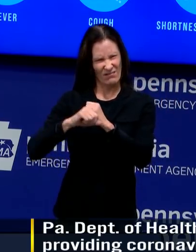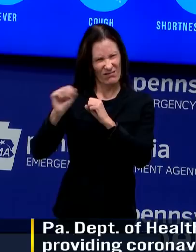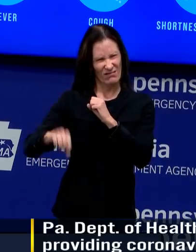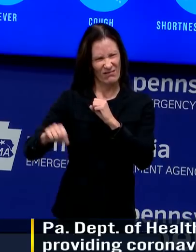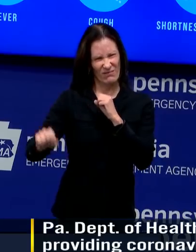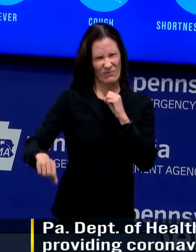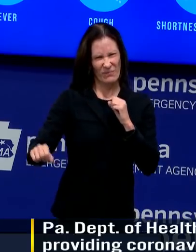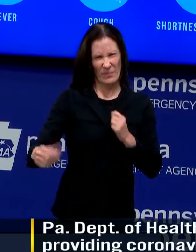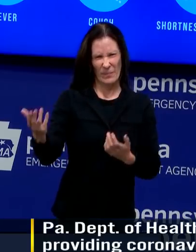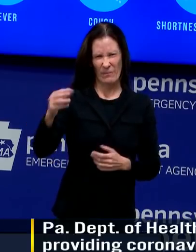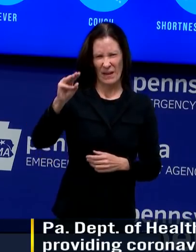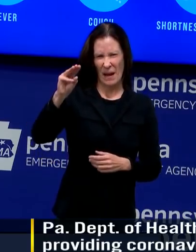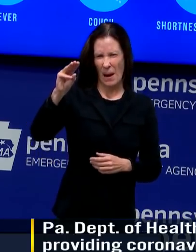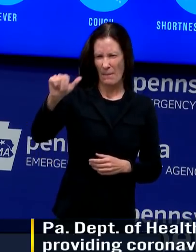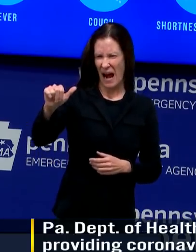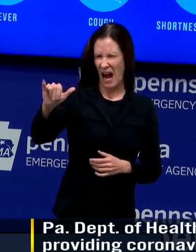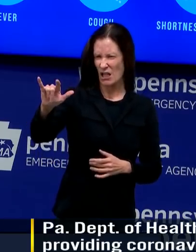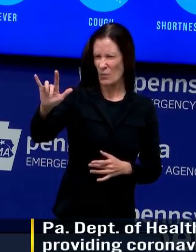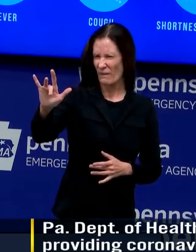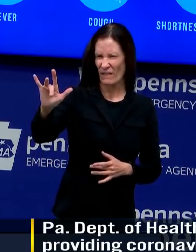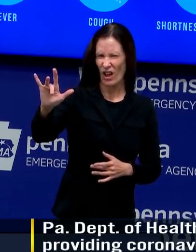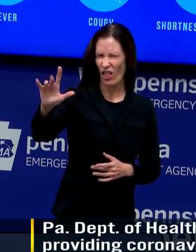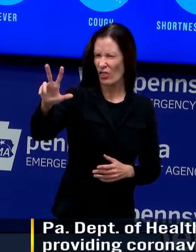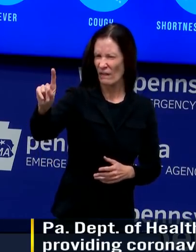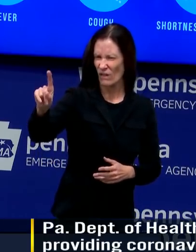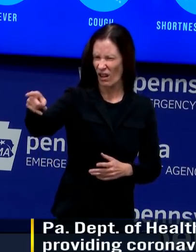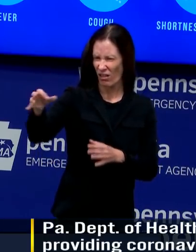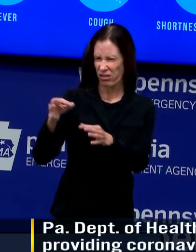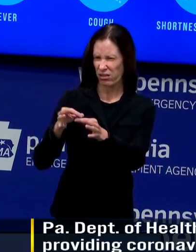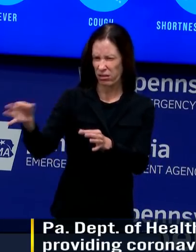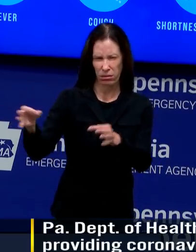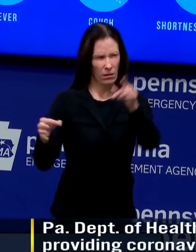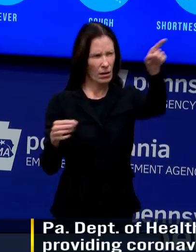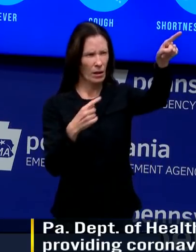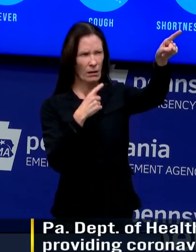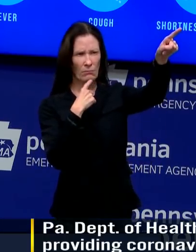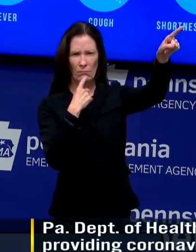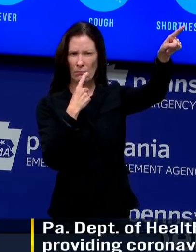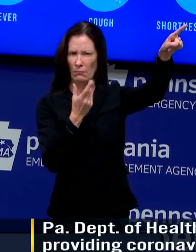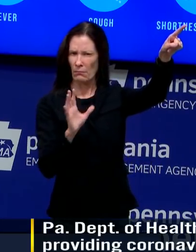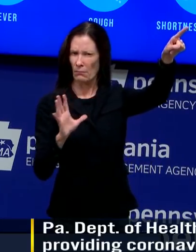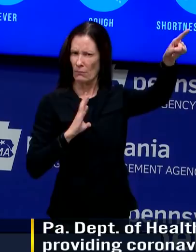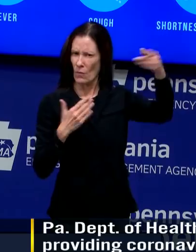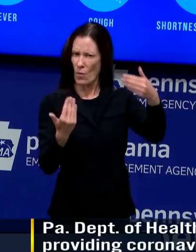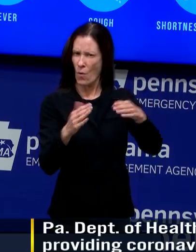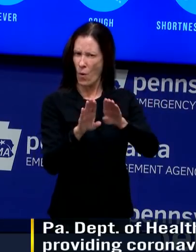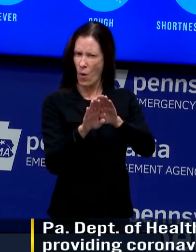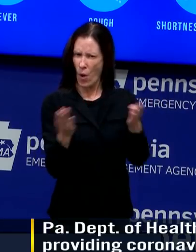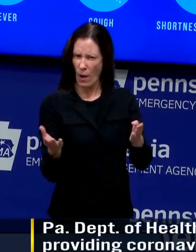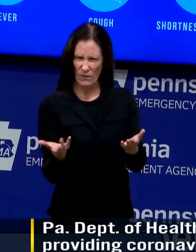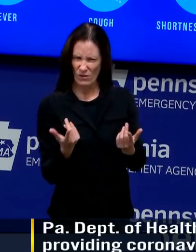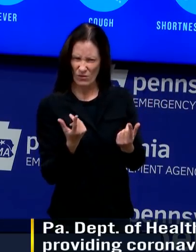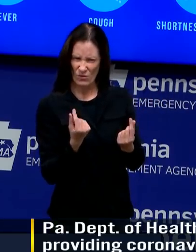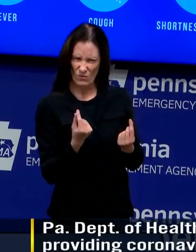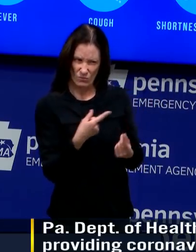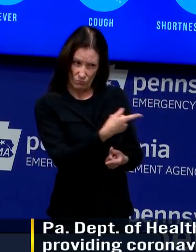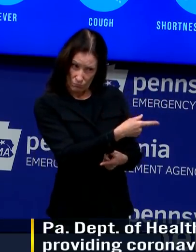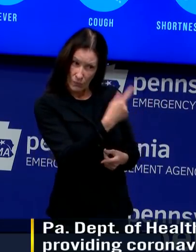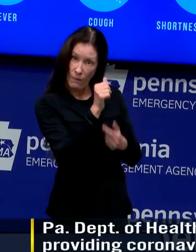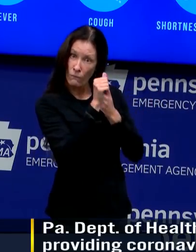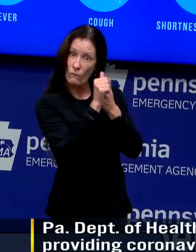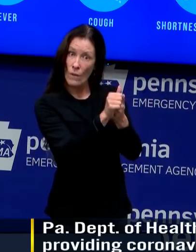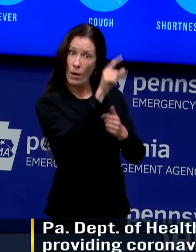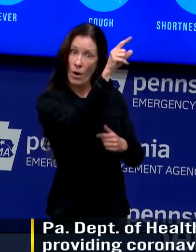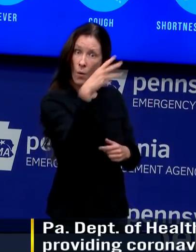to the 31st for Pennsylvania. Is the state taking any of this data into consideration, or is the state continuing to target May